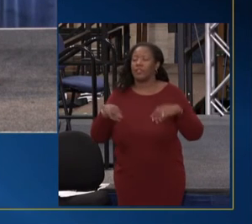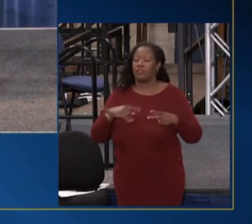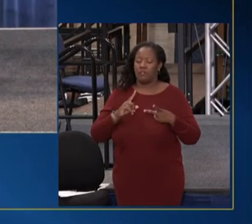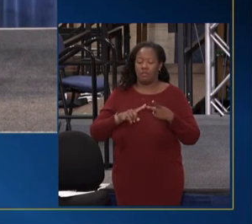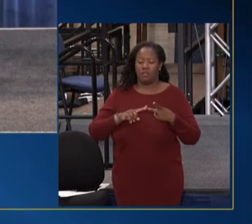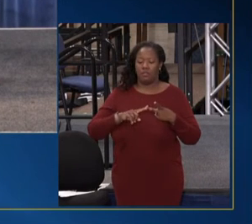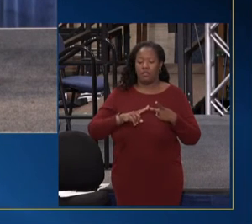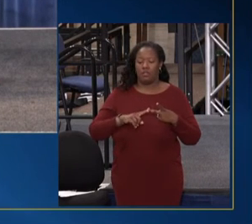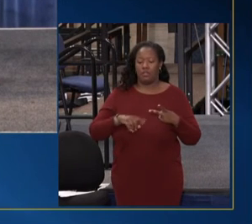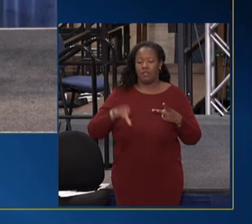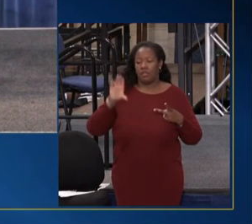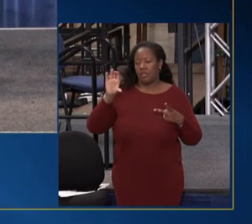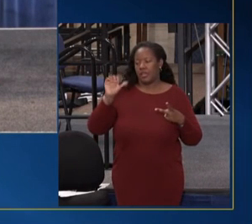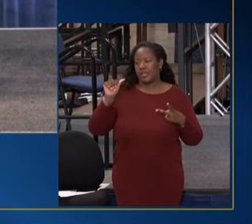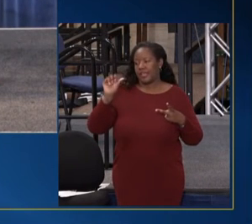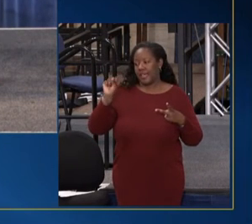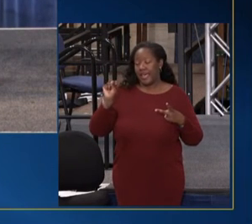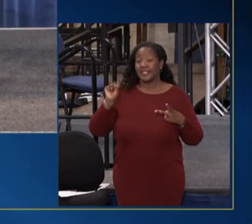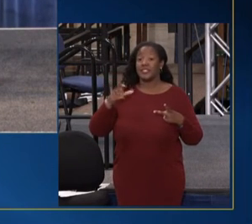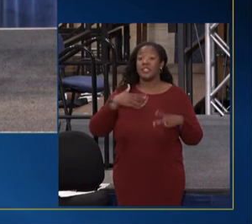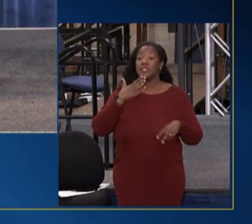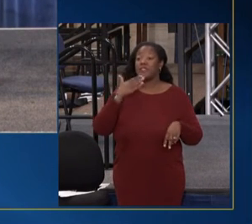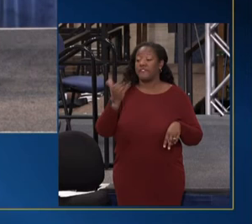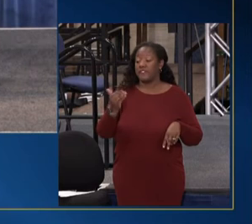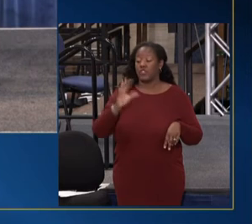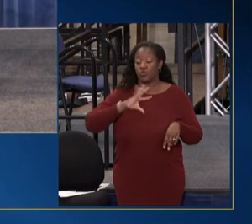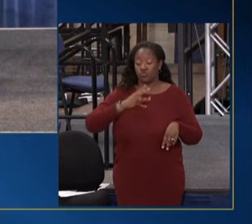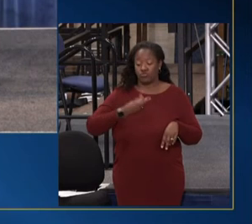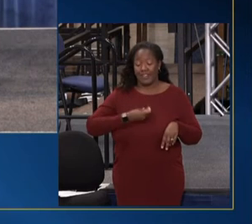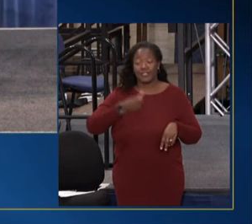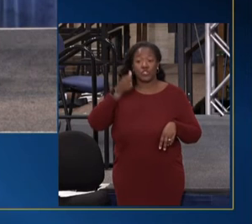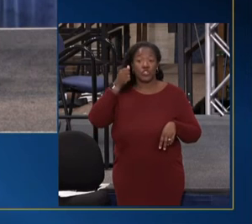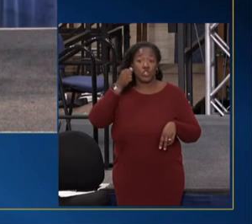from Cass, who is a 15-year-old trans girl in Ohio,